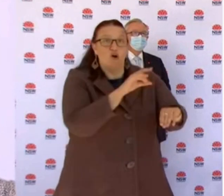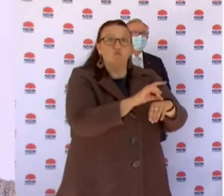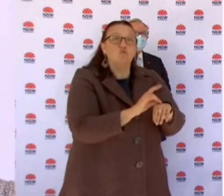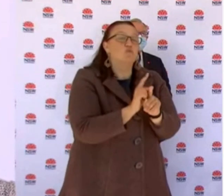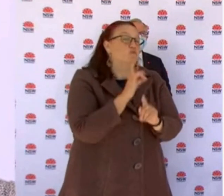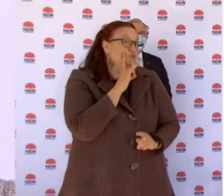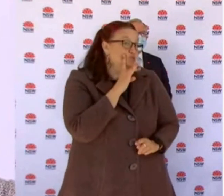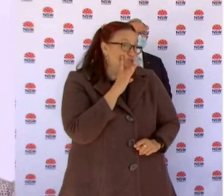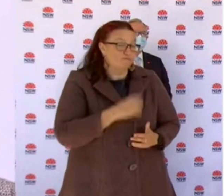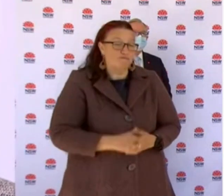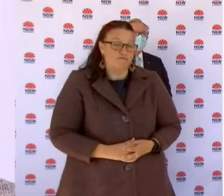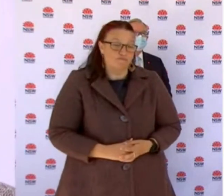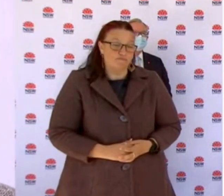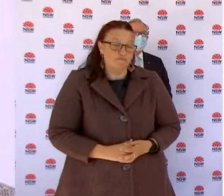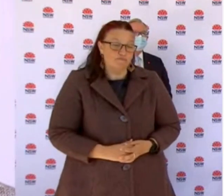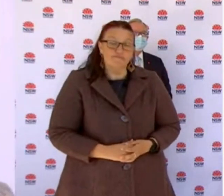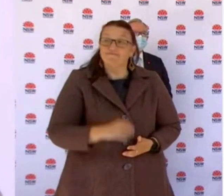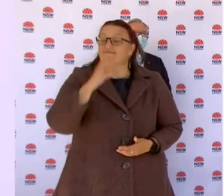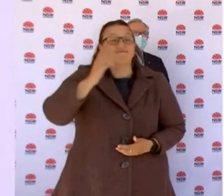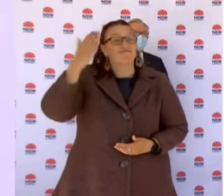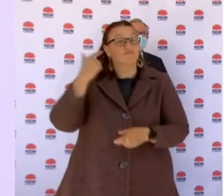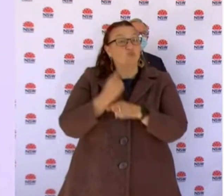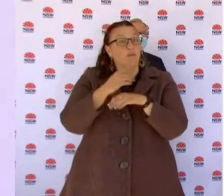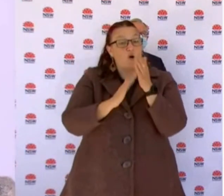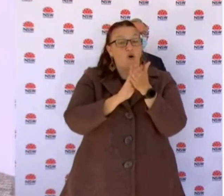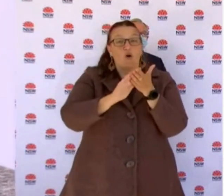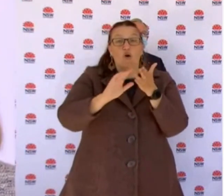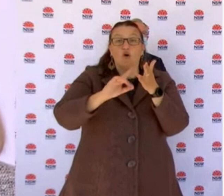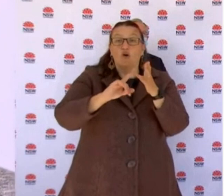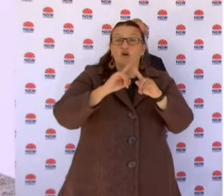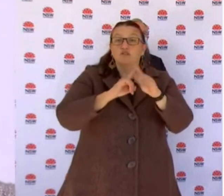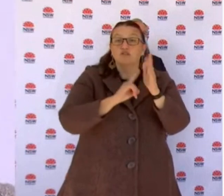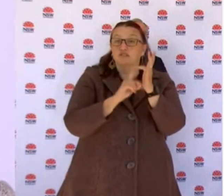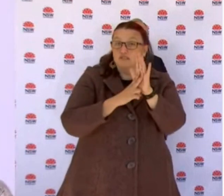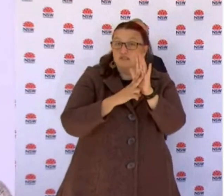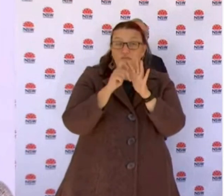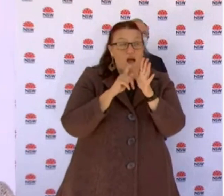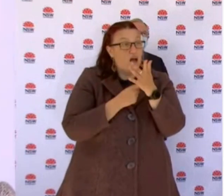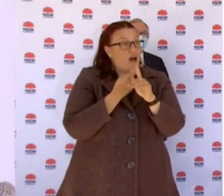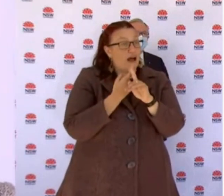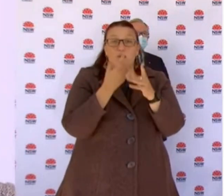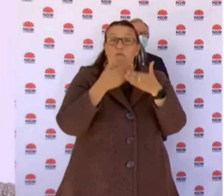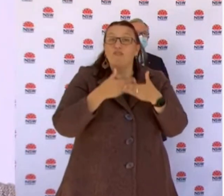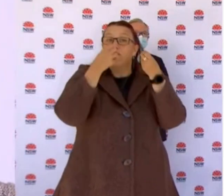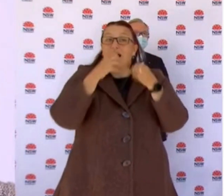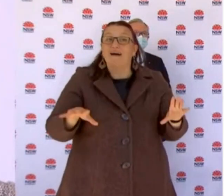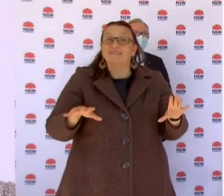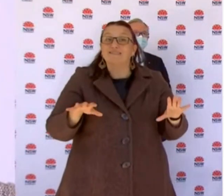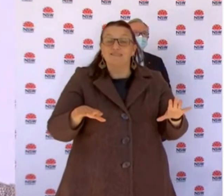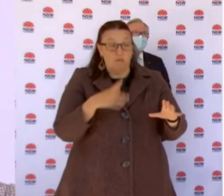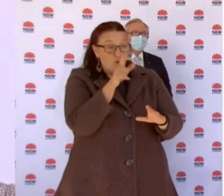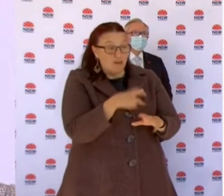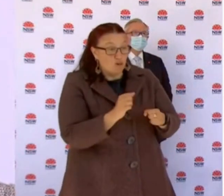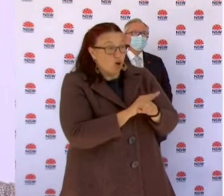at Hoxton Park, and this again highlights the fact of why we need those 14 days. We still are seeing cases